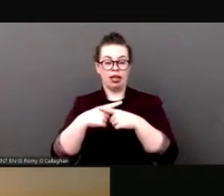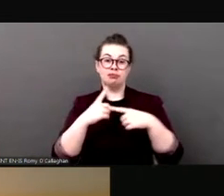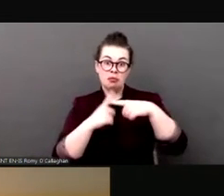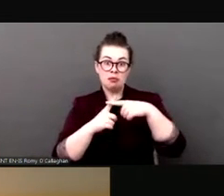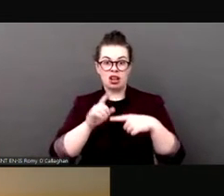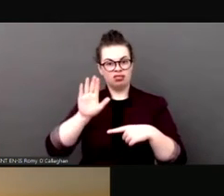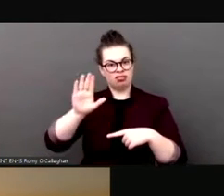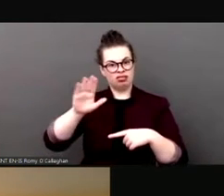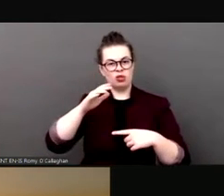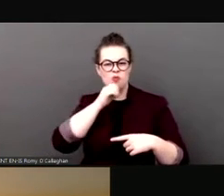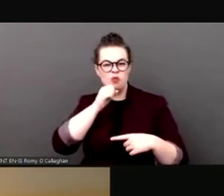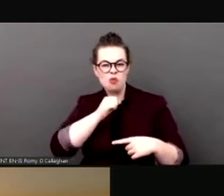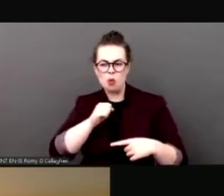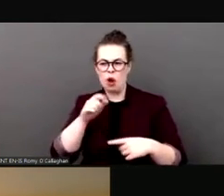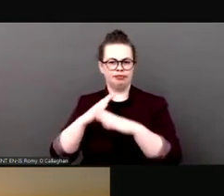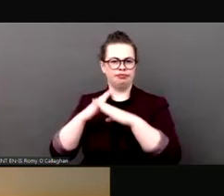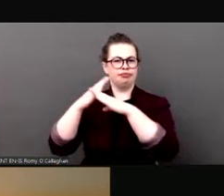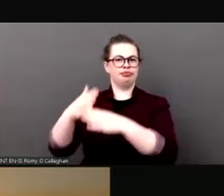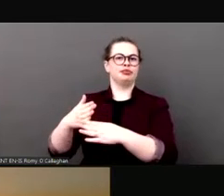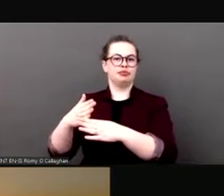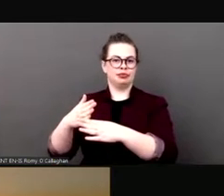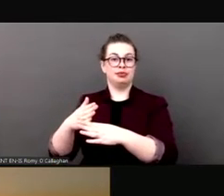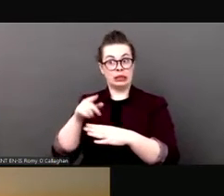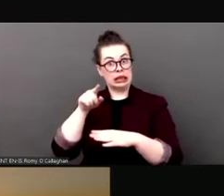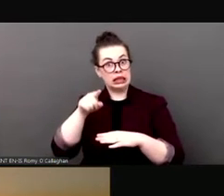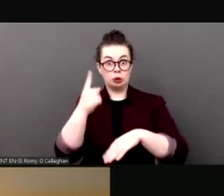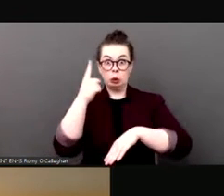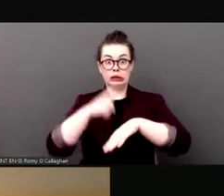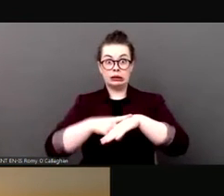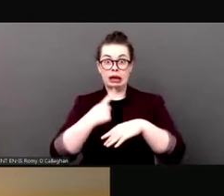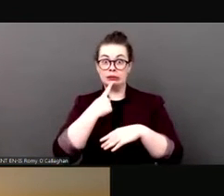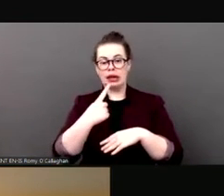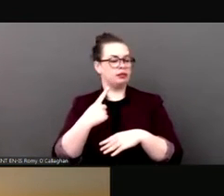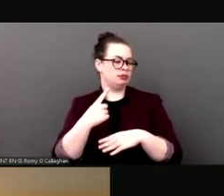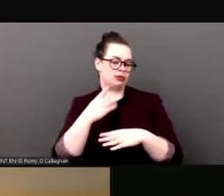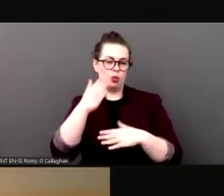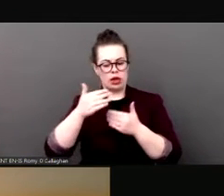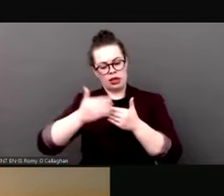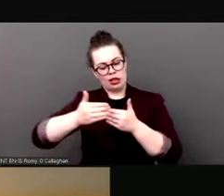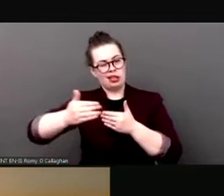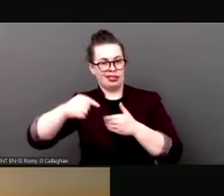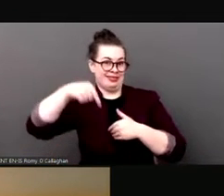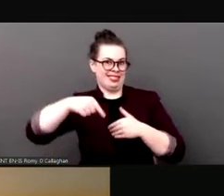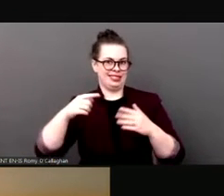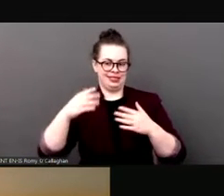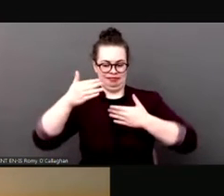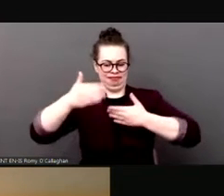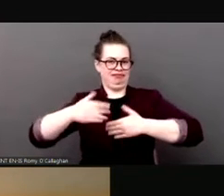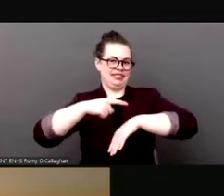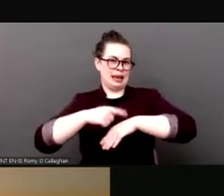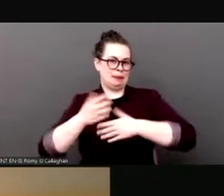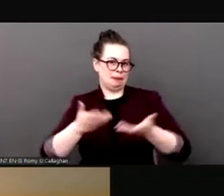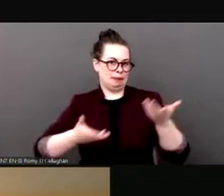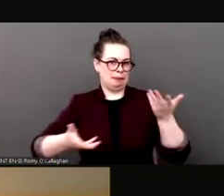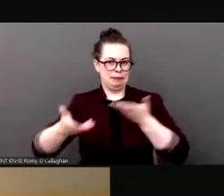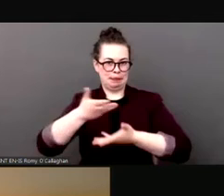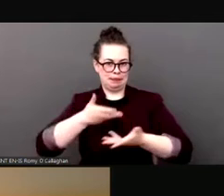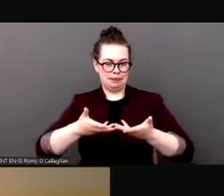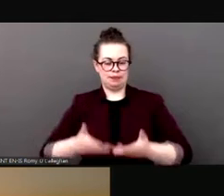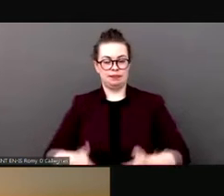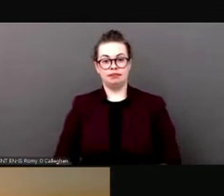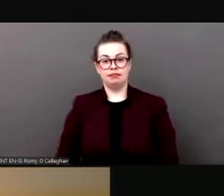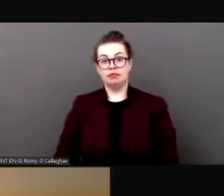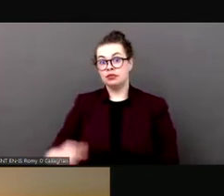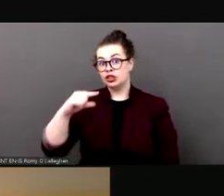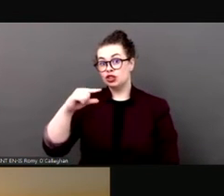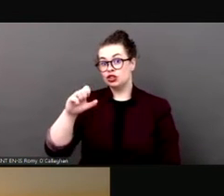more into depth into those during our discussion. Now, Gerard, you have been involved both in the drafting